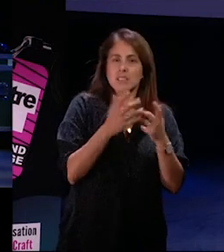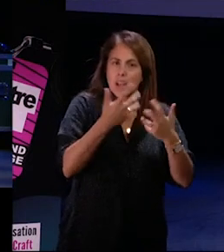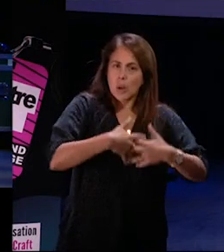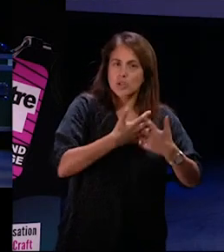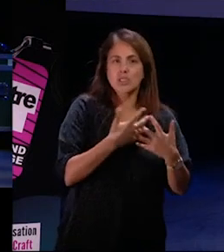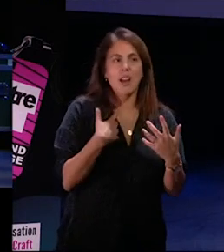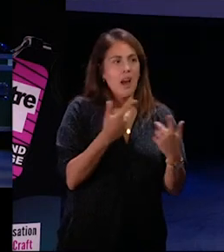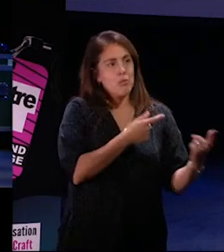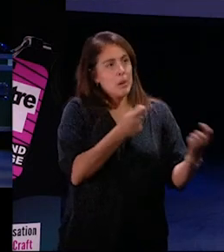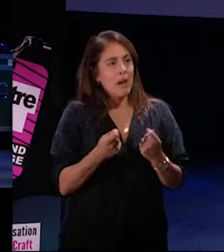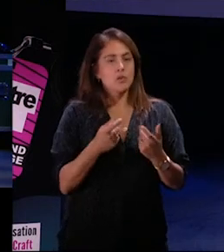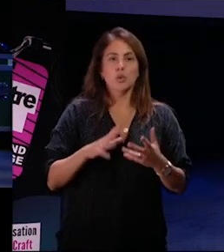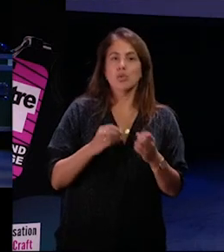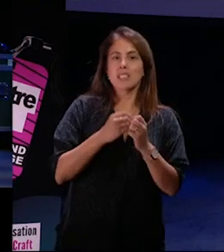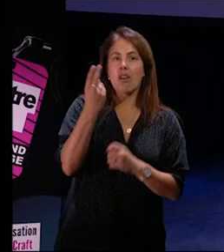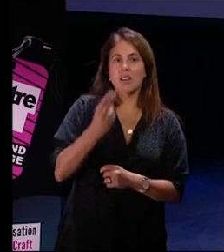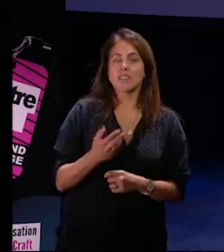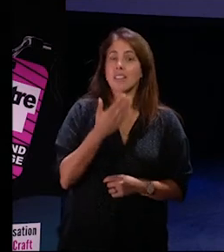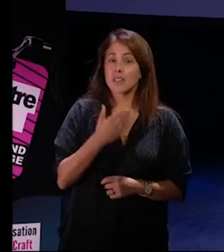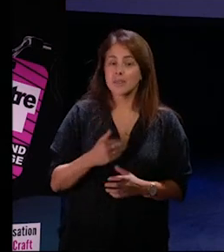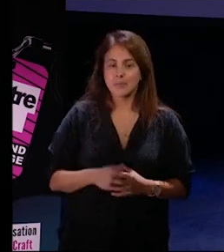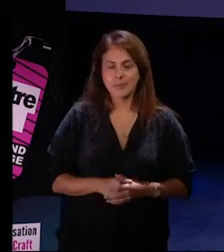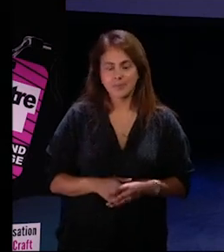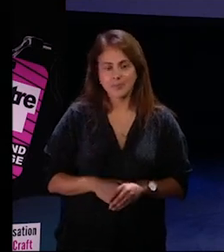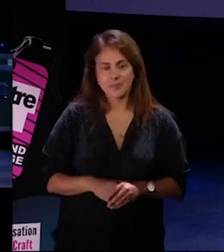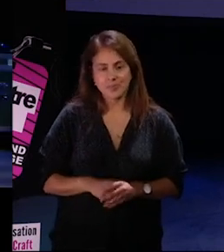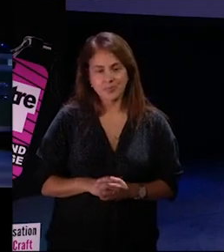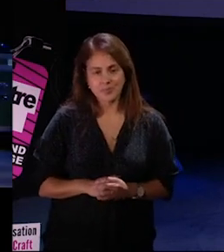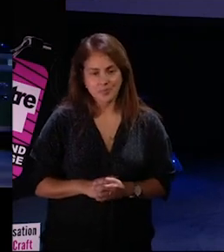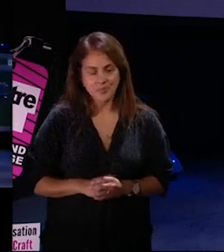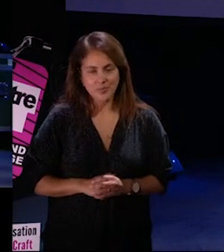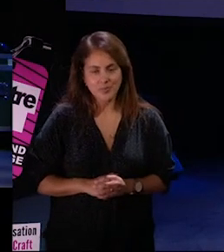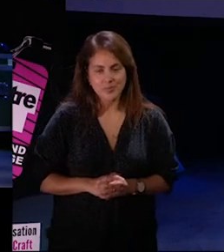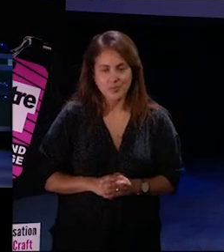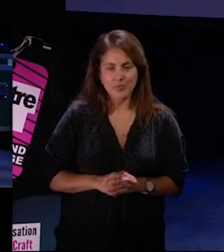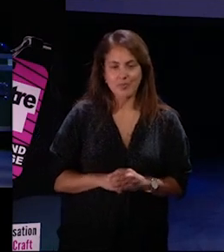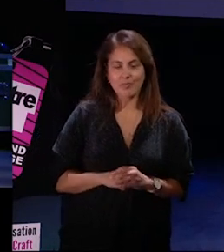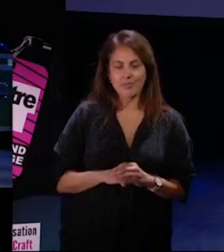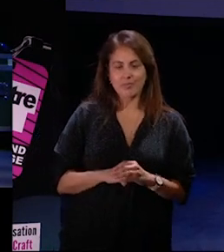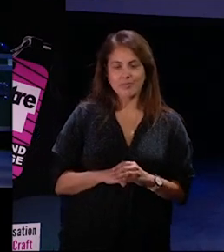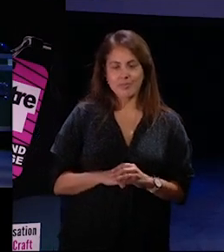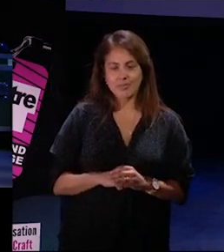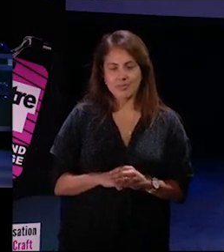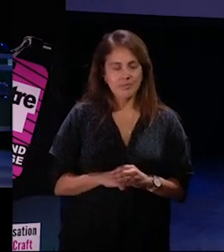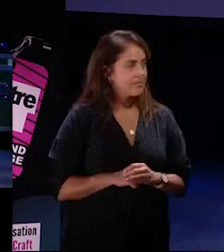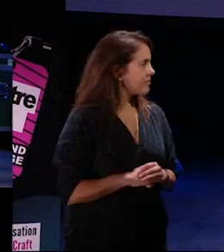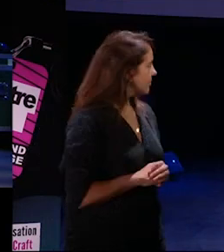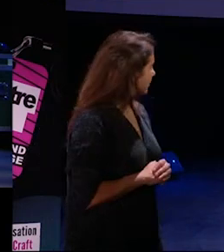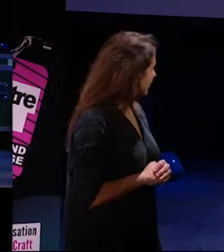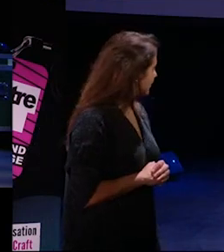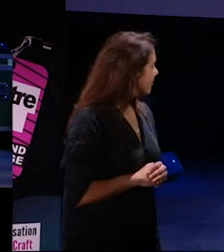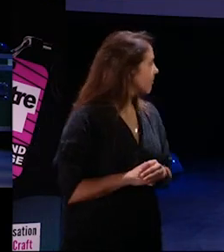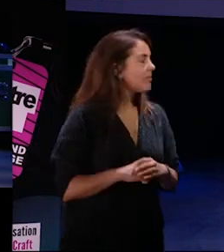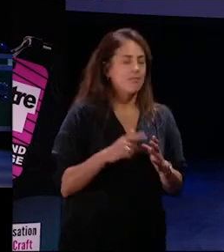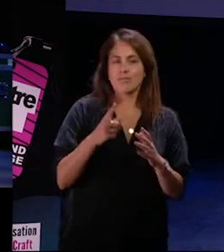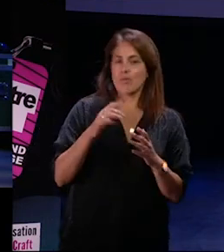bring that back into the creative arts. Thank you. I think it's interesting that you're talking about being able to bring shows back in